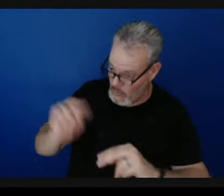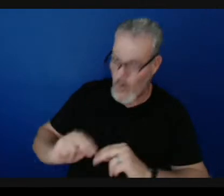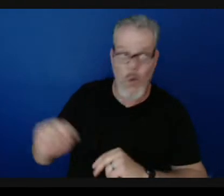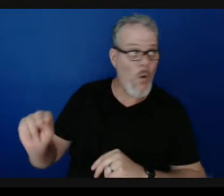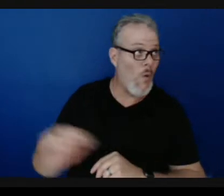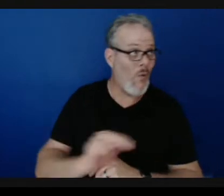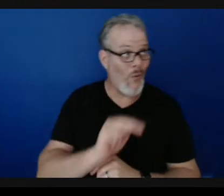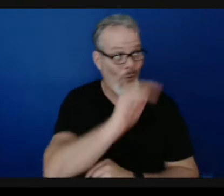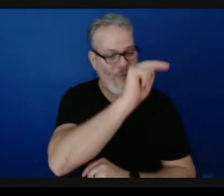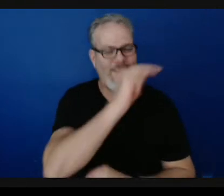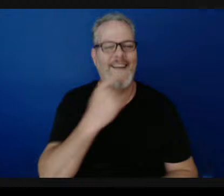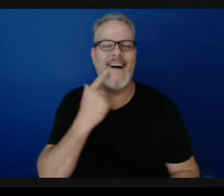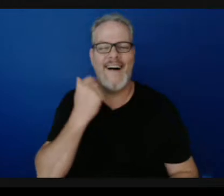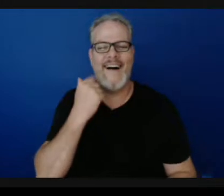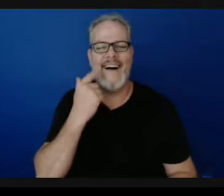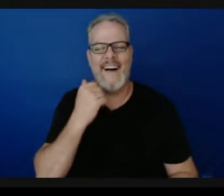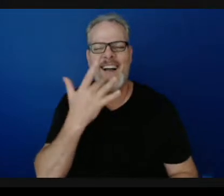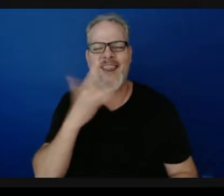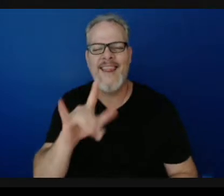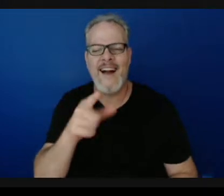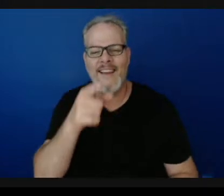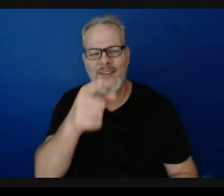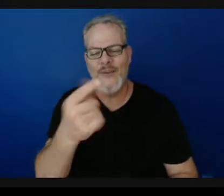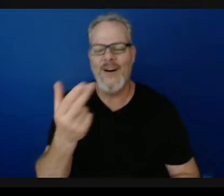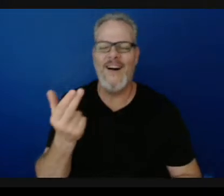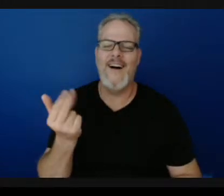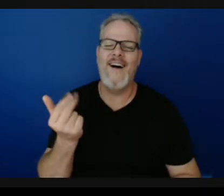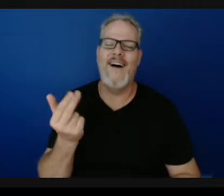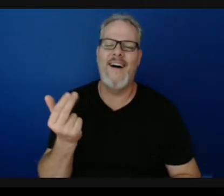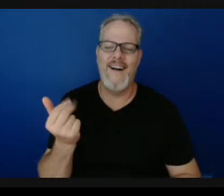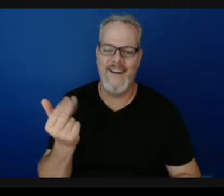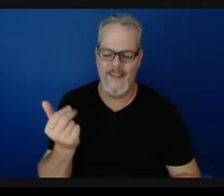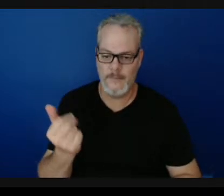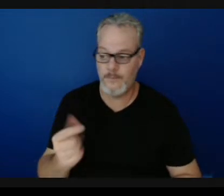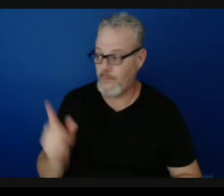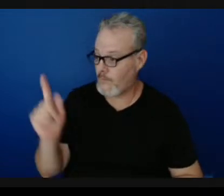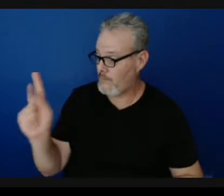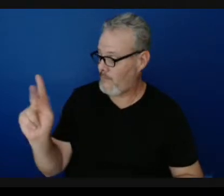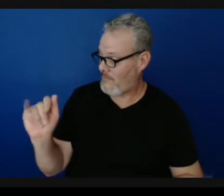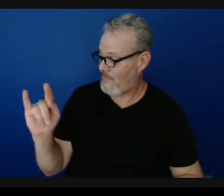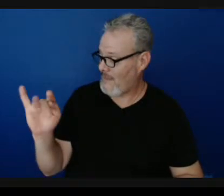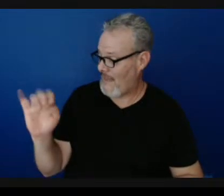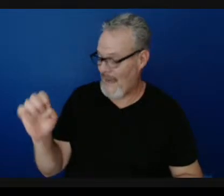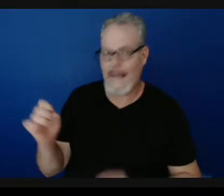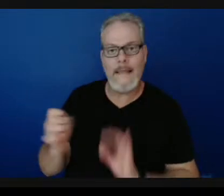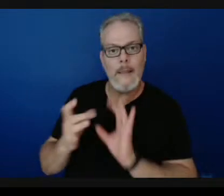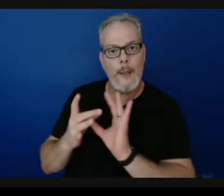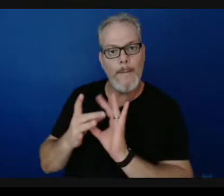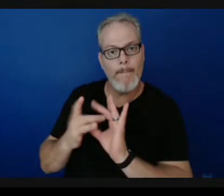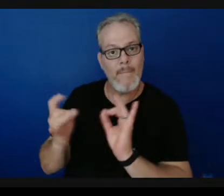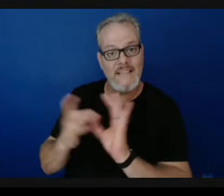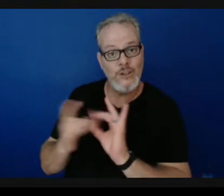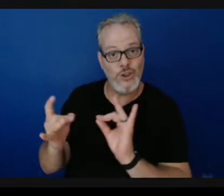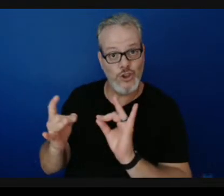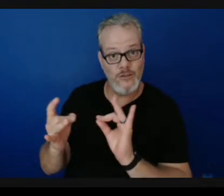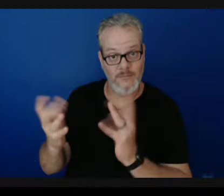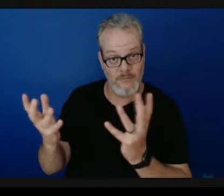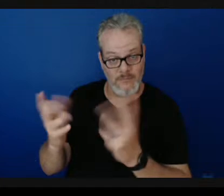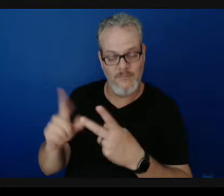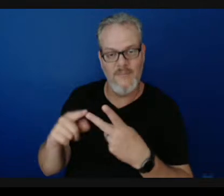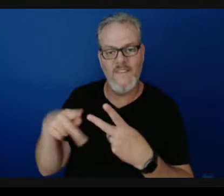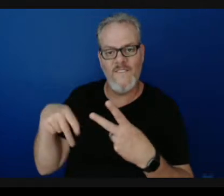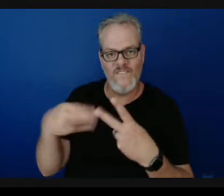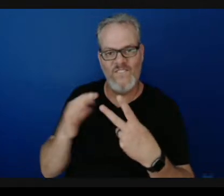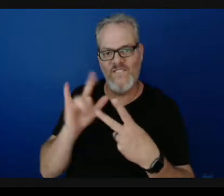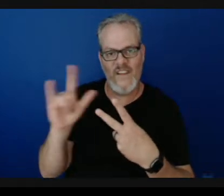turn. Lucky you. So Katie brought it up when you were talking to her, Dane. And Phil also